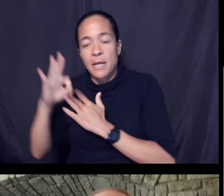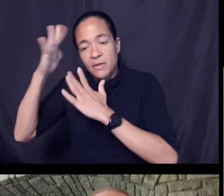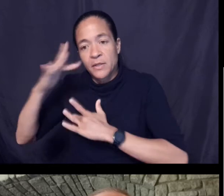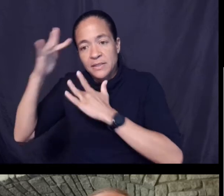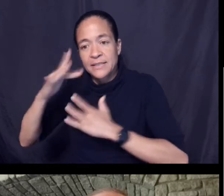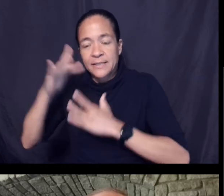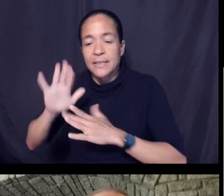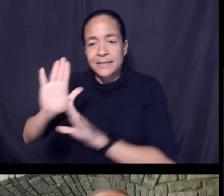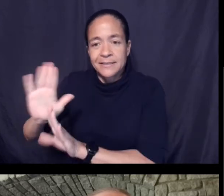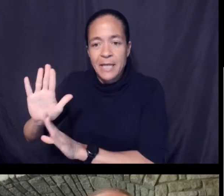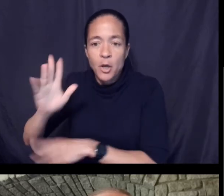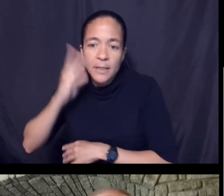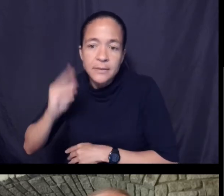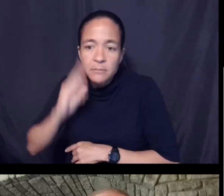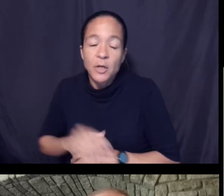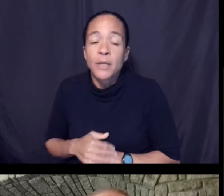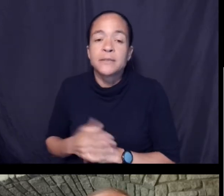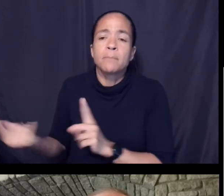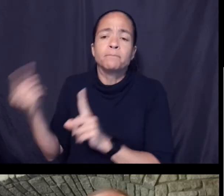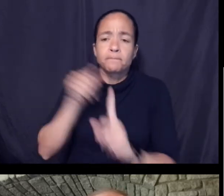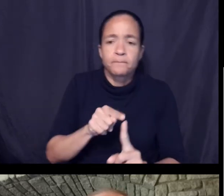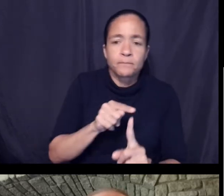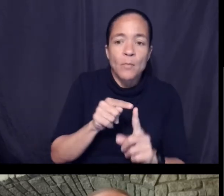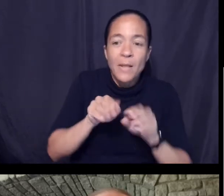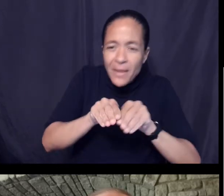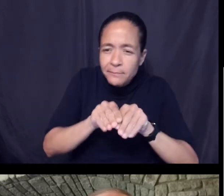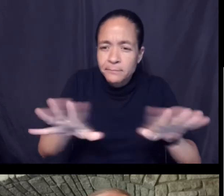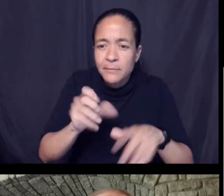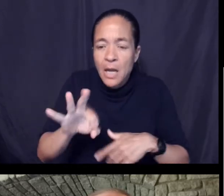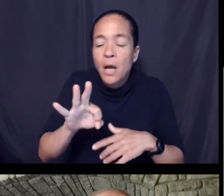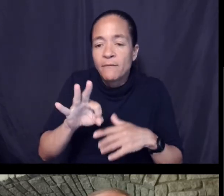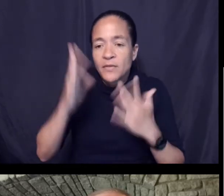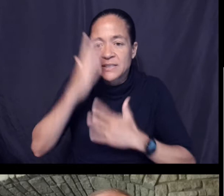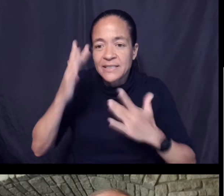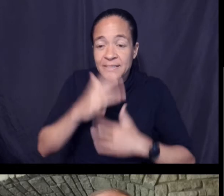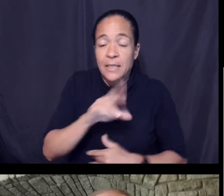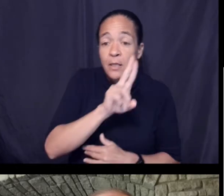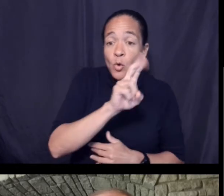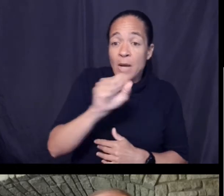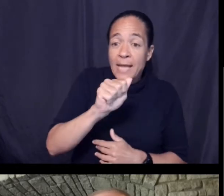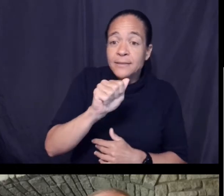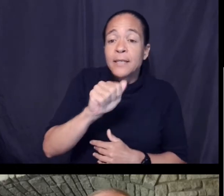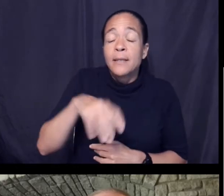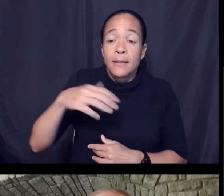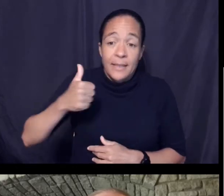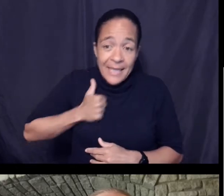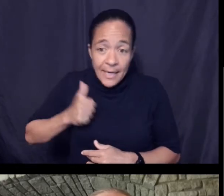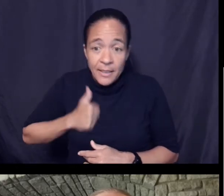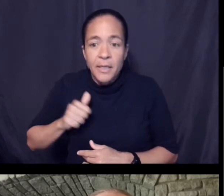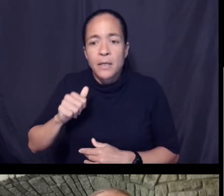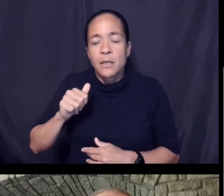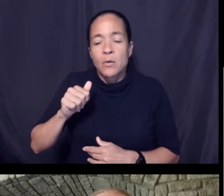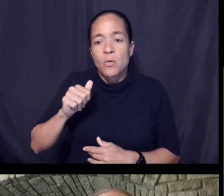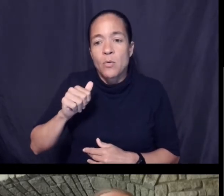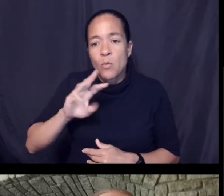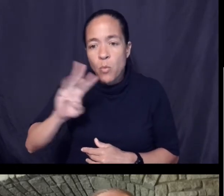and talk a little bit about the incidence of the disease. So in the US, Canada, Western Europe, and Australia, the